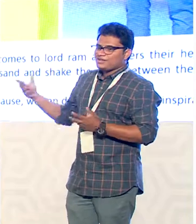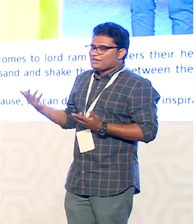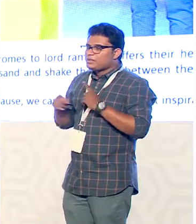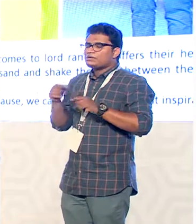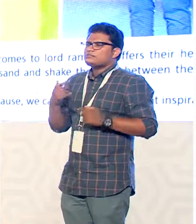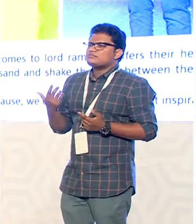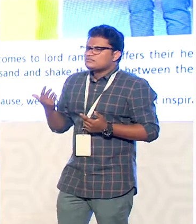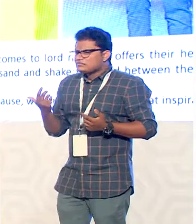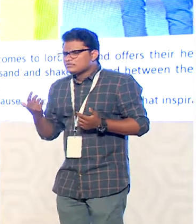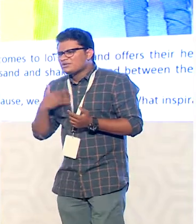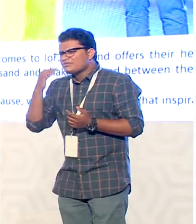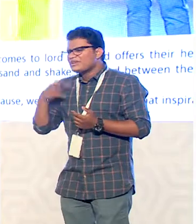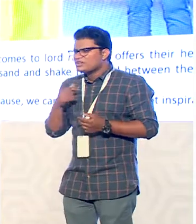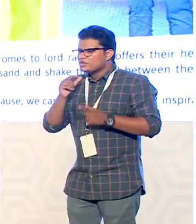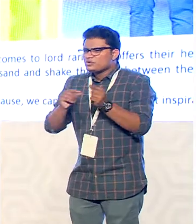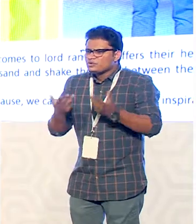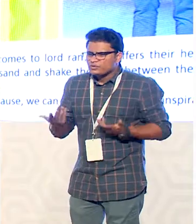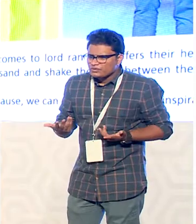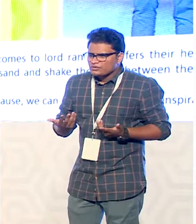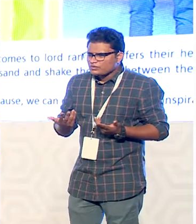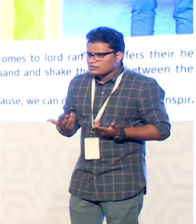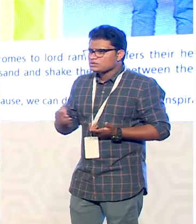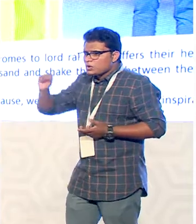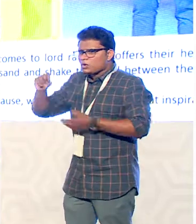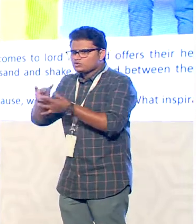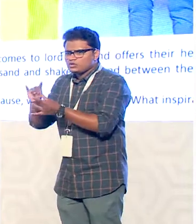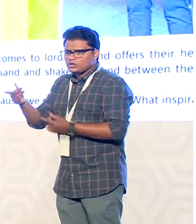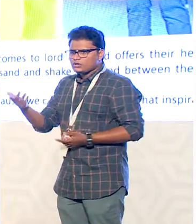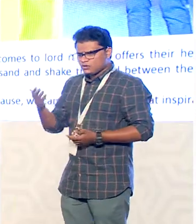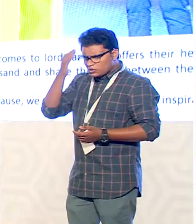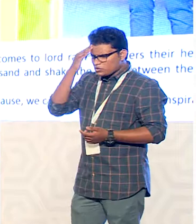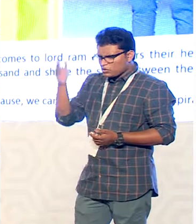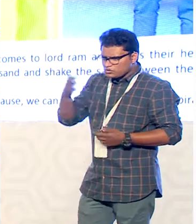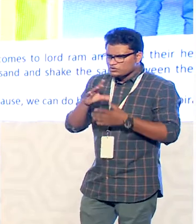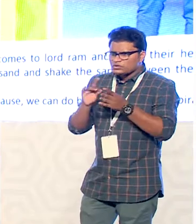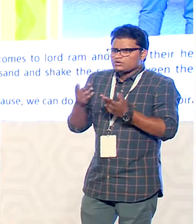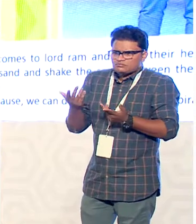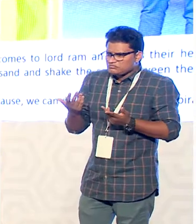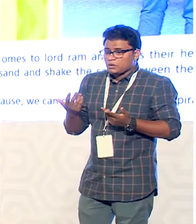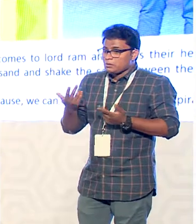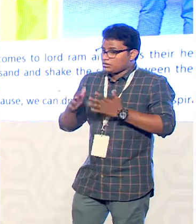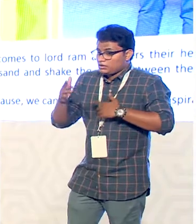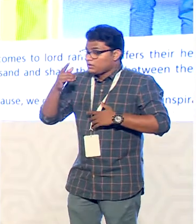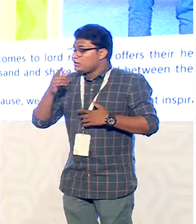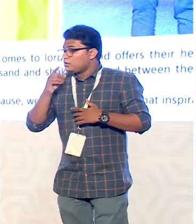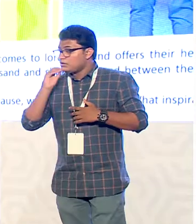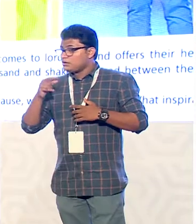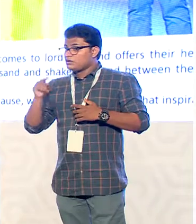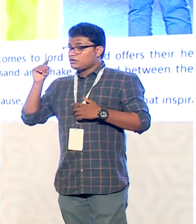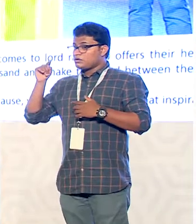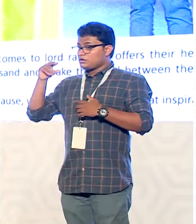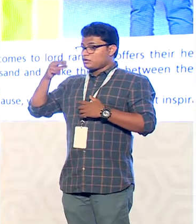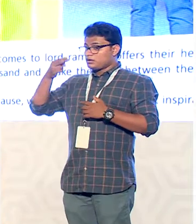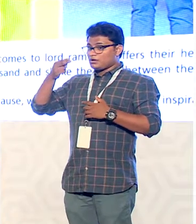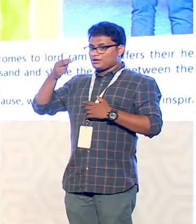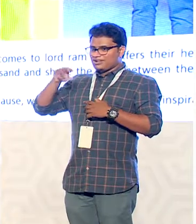did he do this? Why could he do this? Because this was his own story. I don't know how many of you know this, but that at the point when Gandhiji goes for the